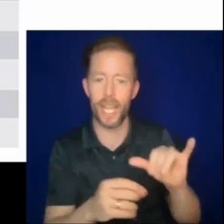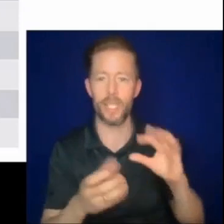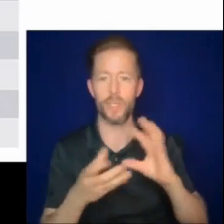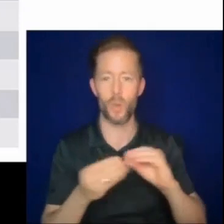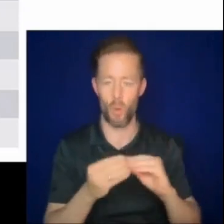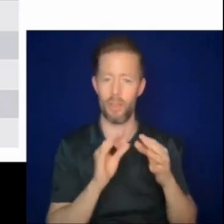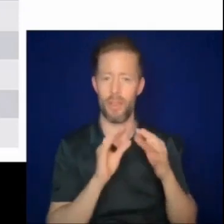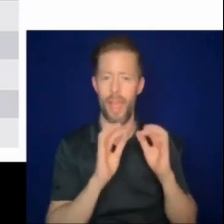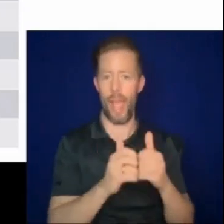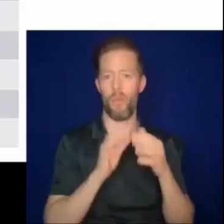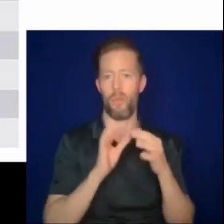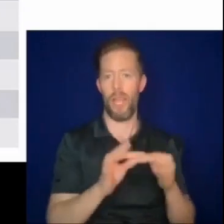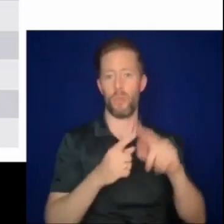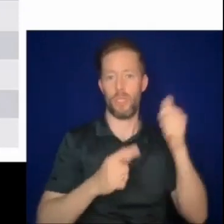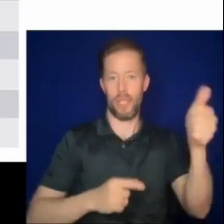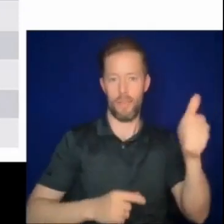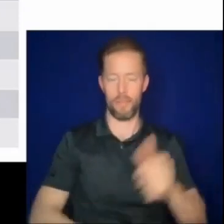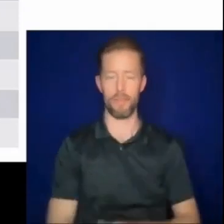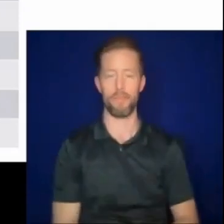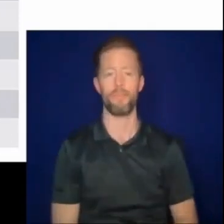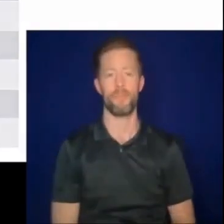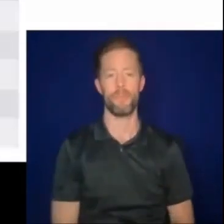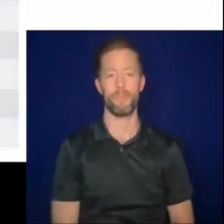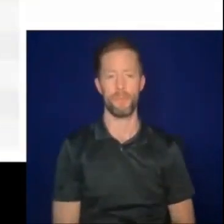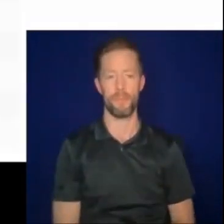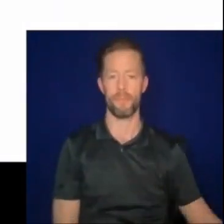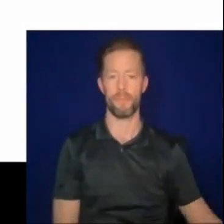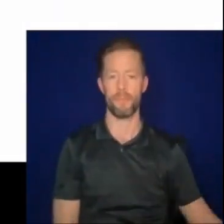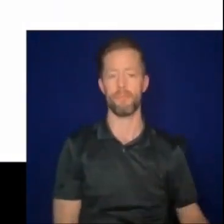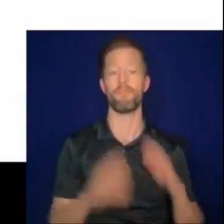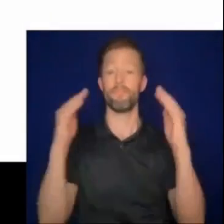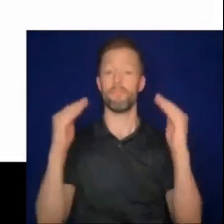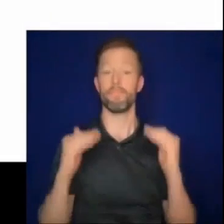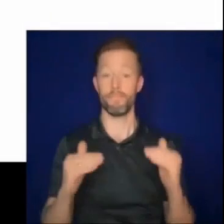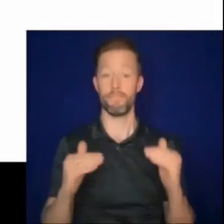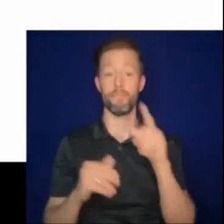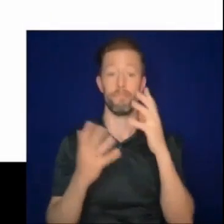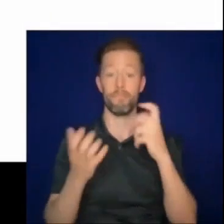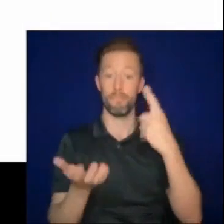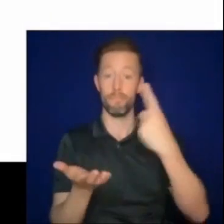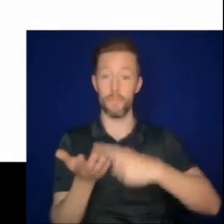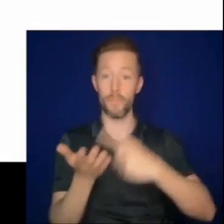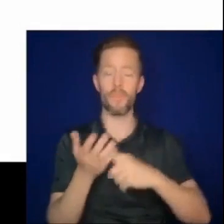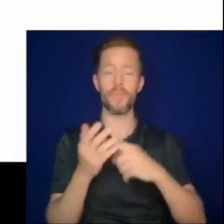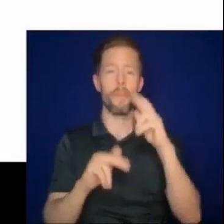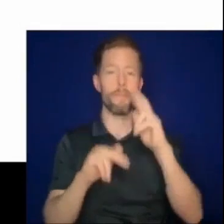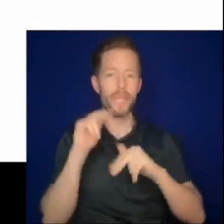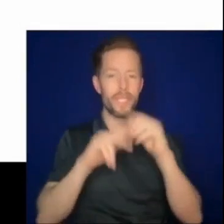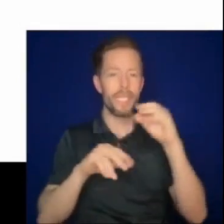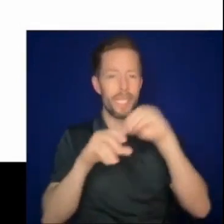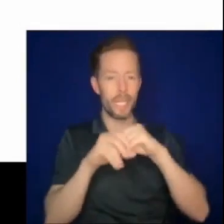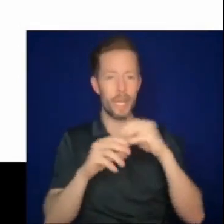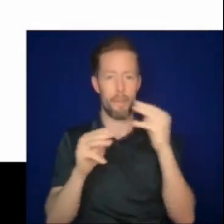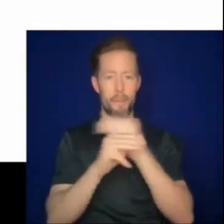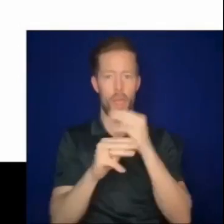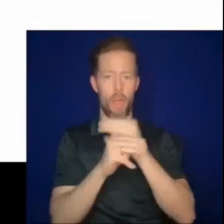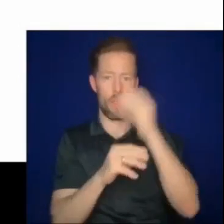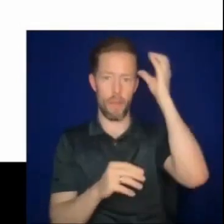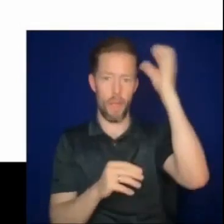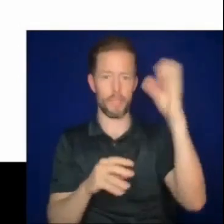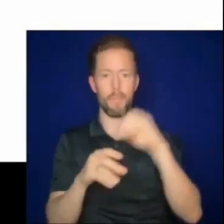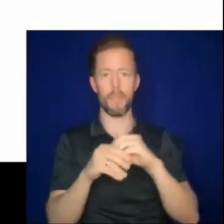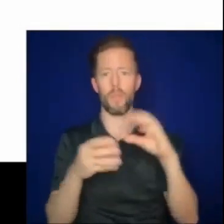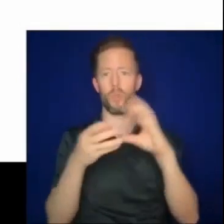about it in a relation to themselves. So the next section, what we really want to talk about is building in